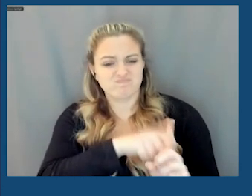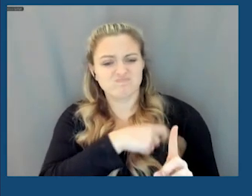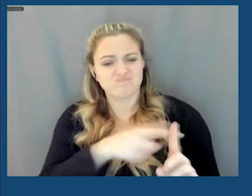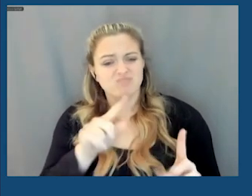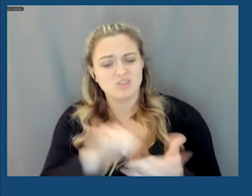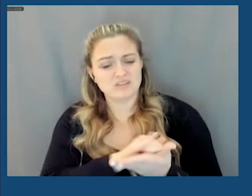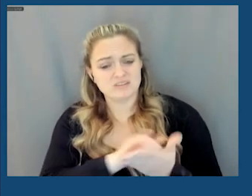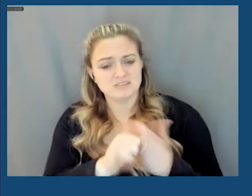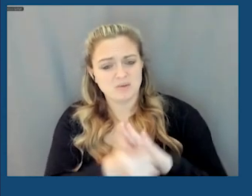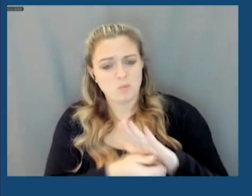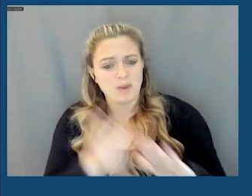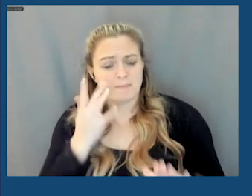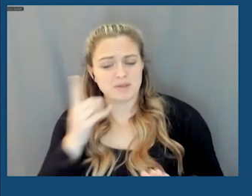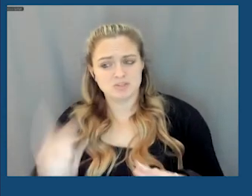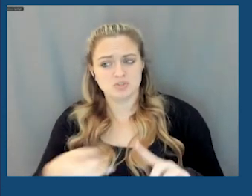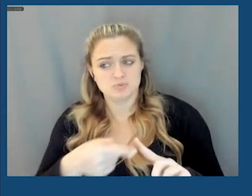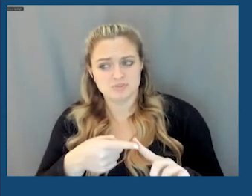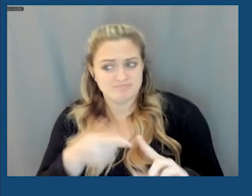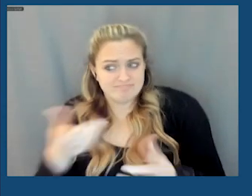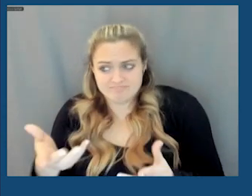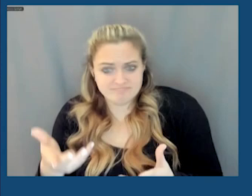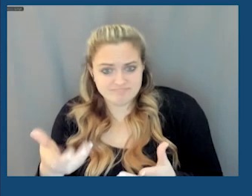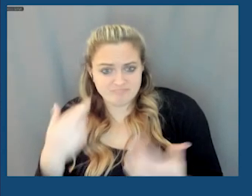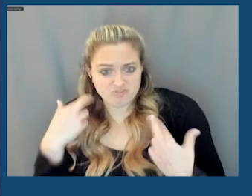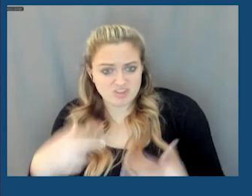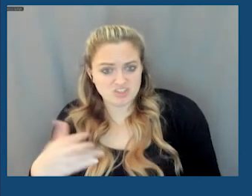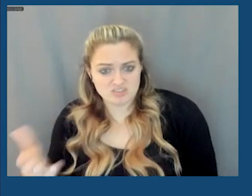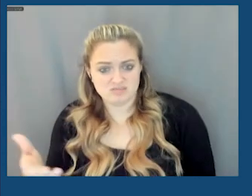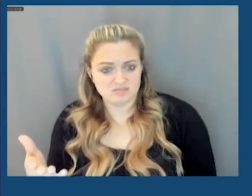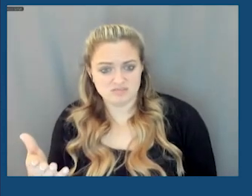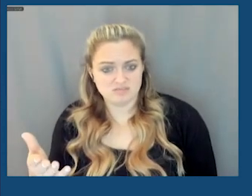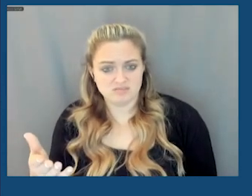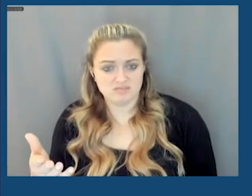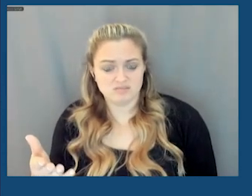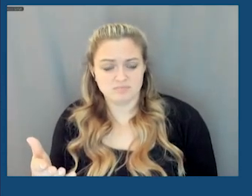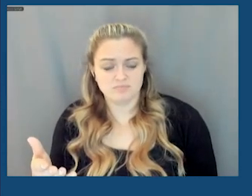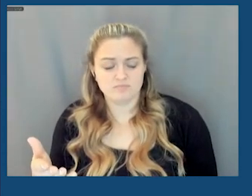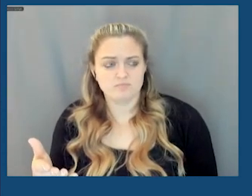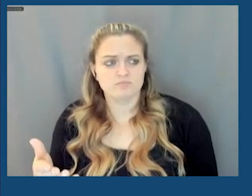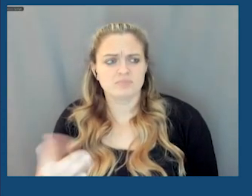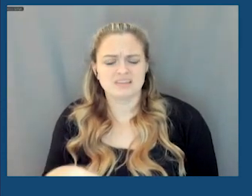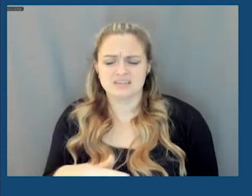just because she was Muslim. This atmosphere of fear